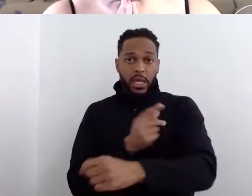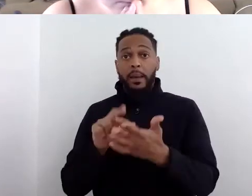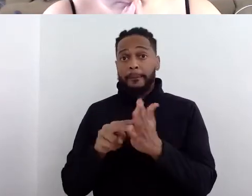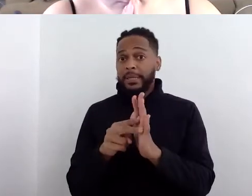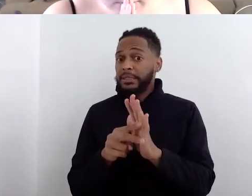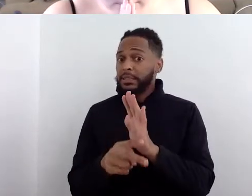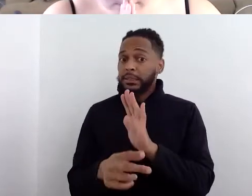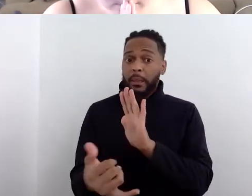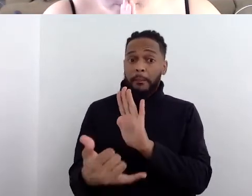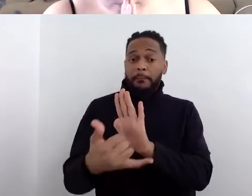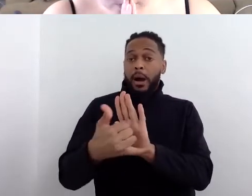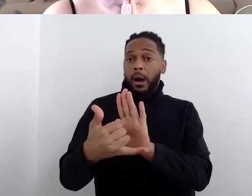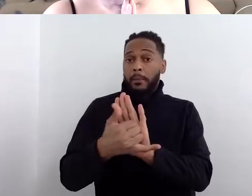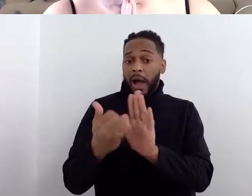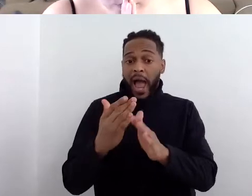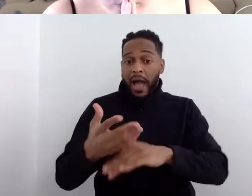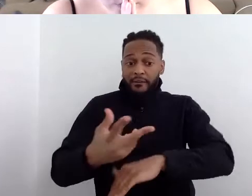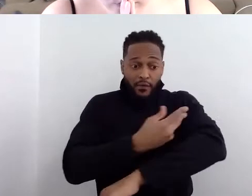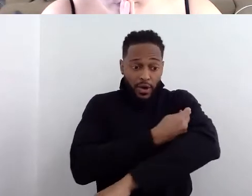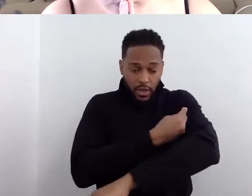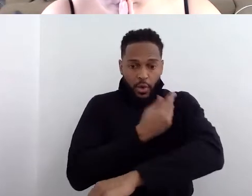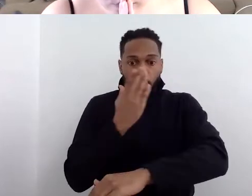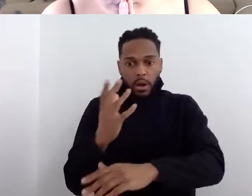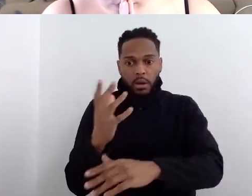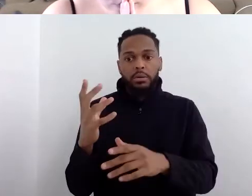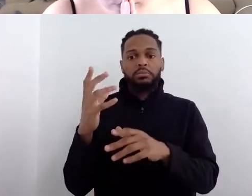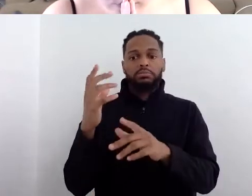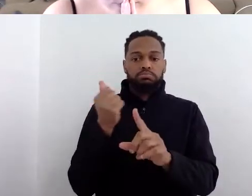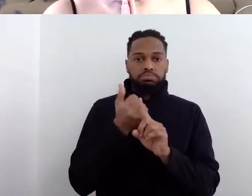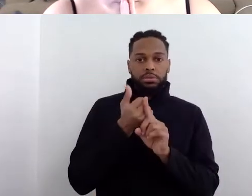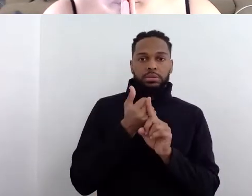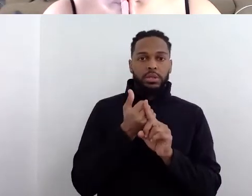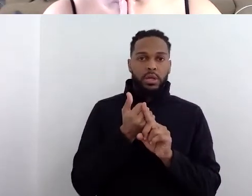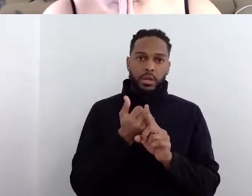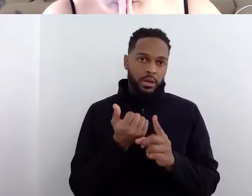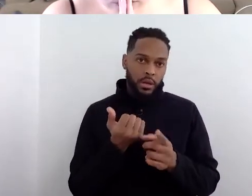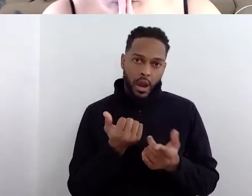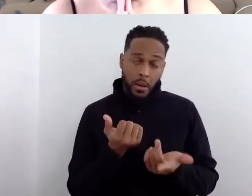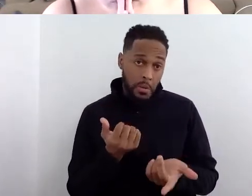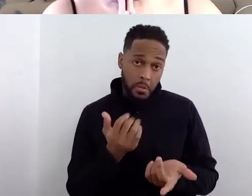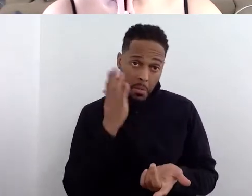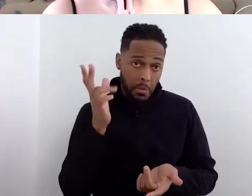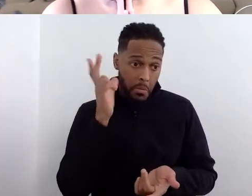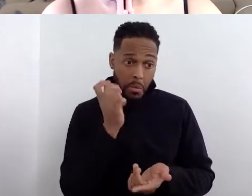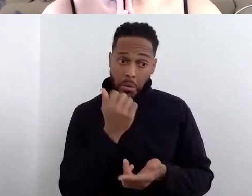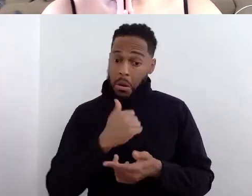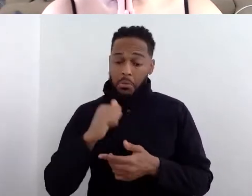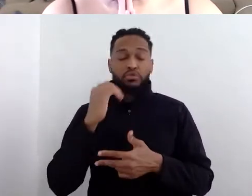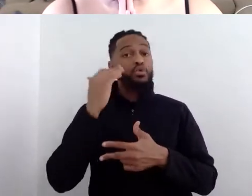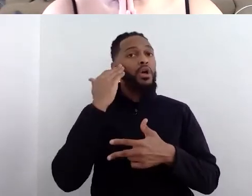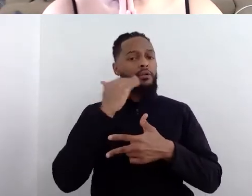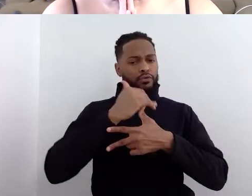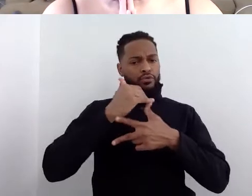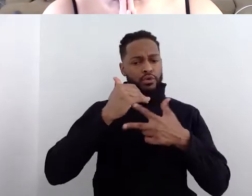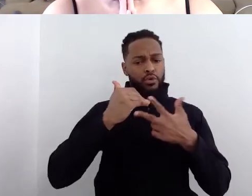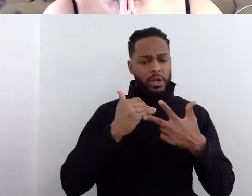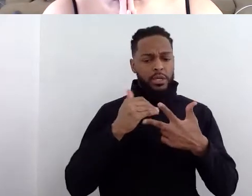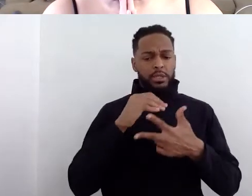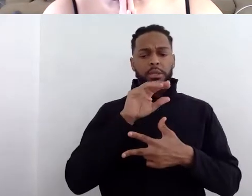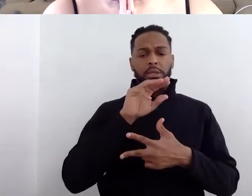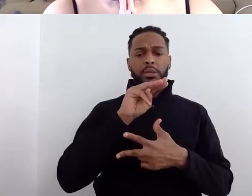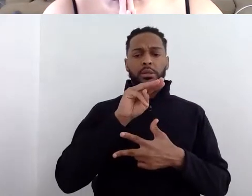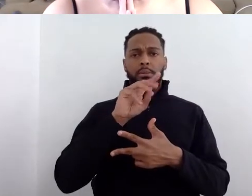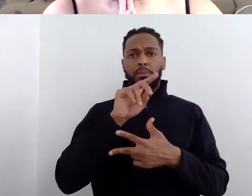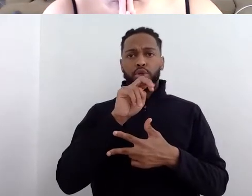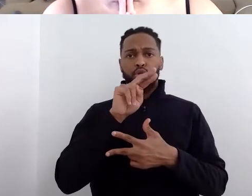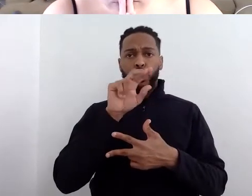know, nobody that's been vaccinated with, the Johnson & Johnson or the Pfizer or Moderna has been hospitalized. So